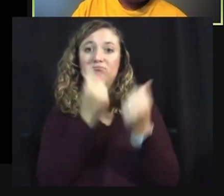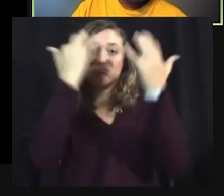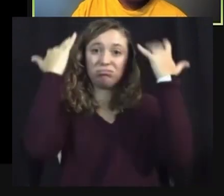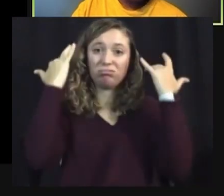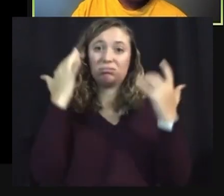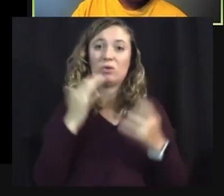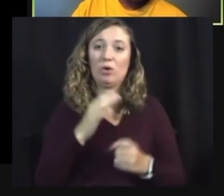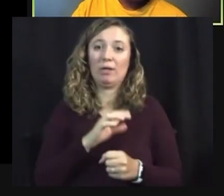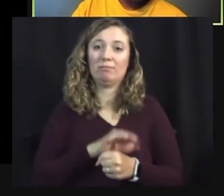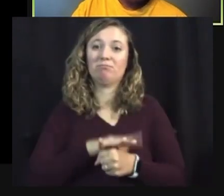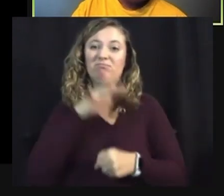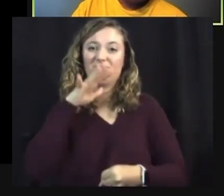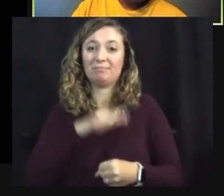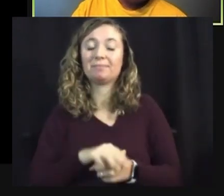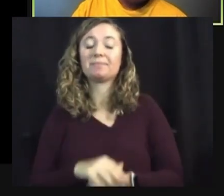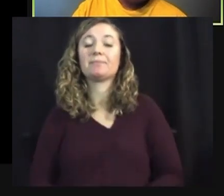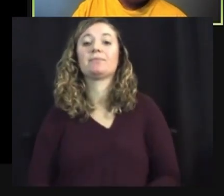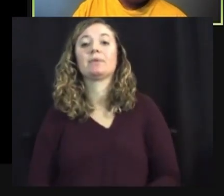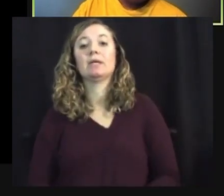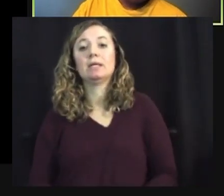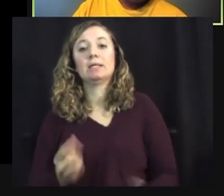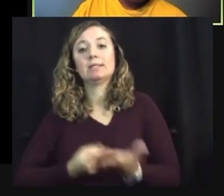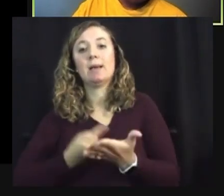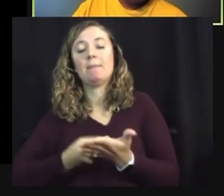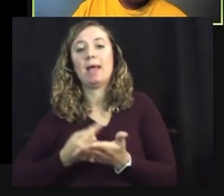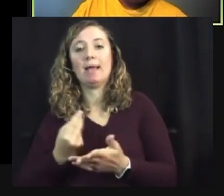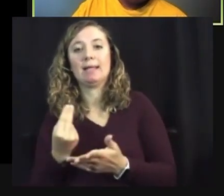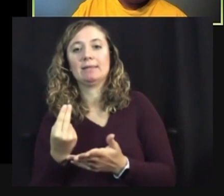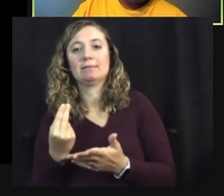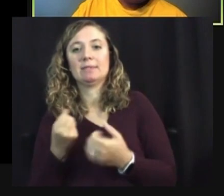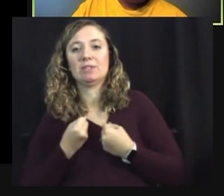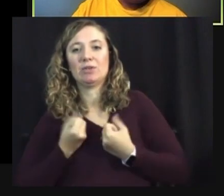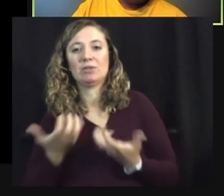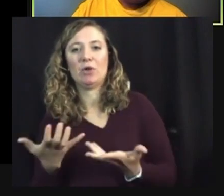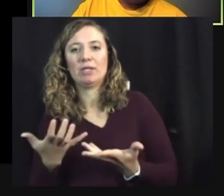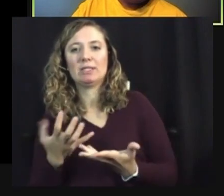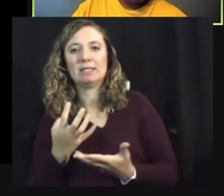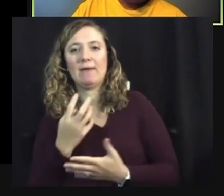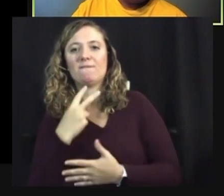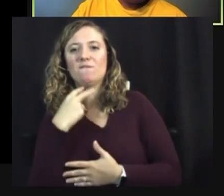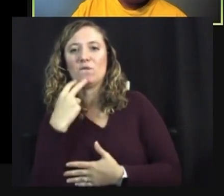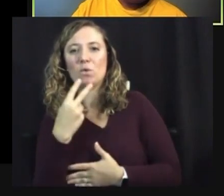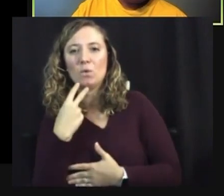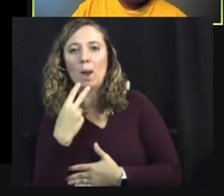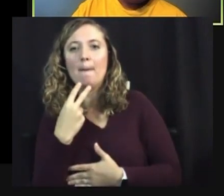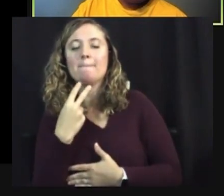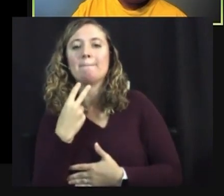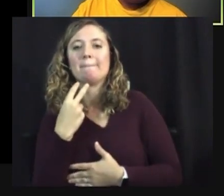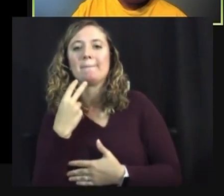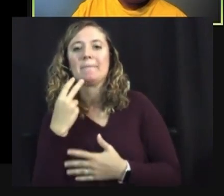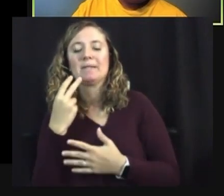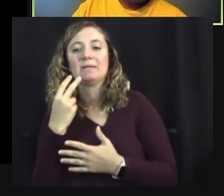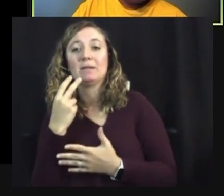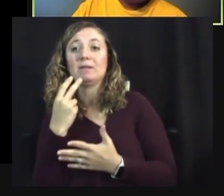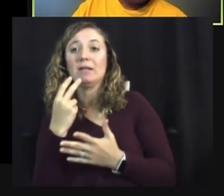Also, sometimes it's exhausting making speech physically in a way that is understandable.